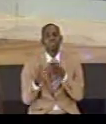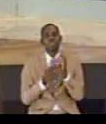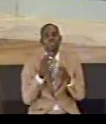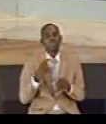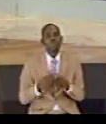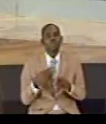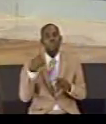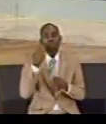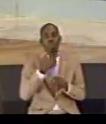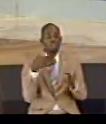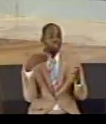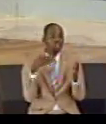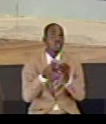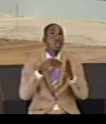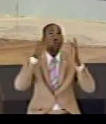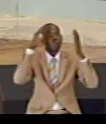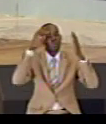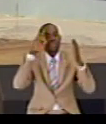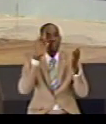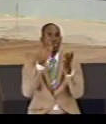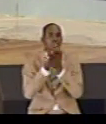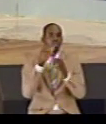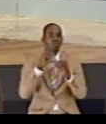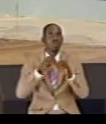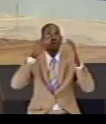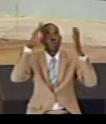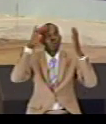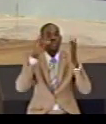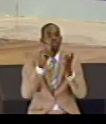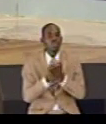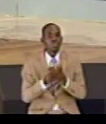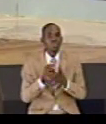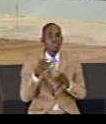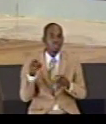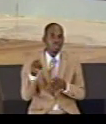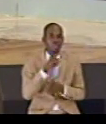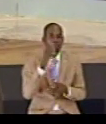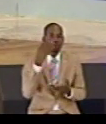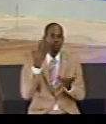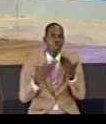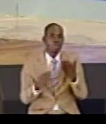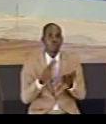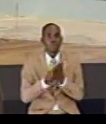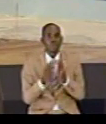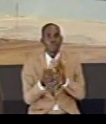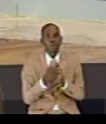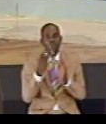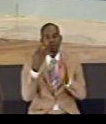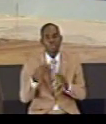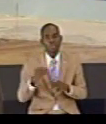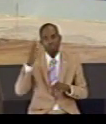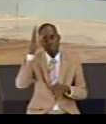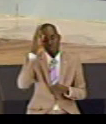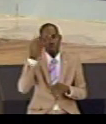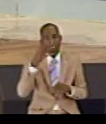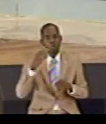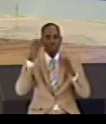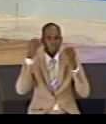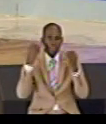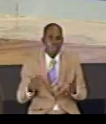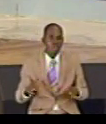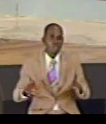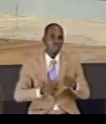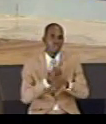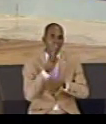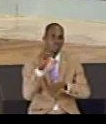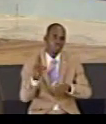hope believed in hope, that he might become the father of many nations, according to